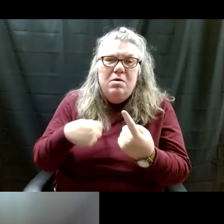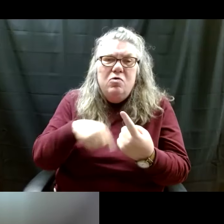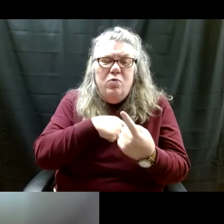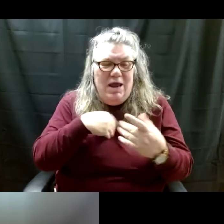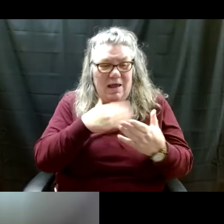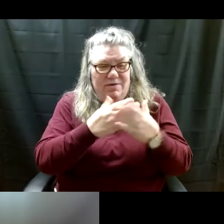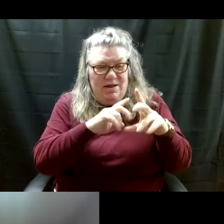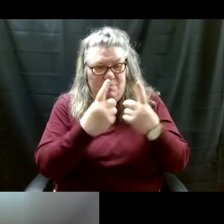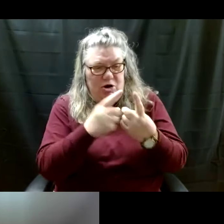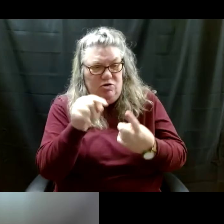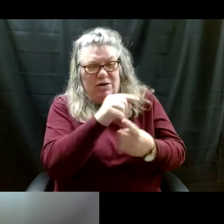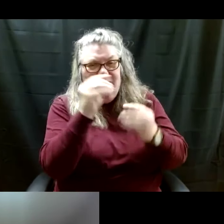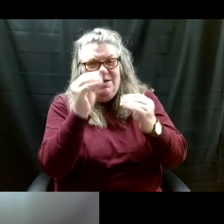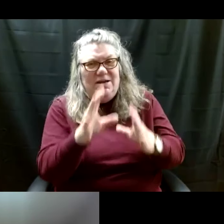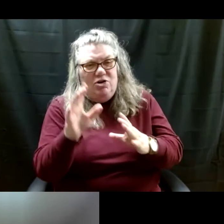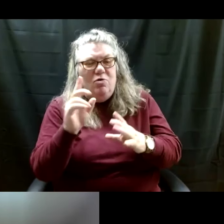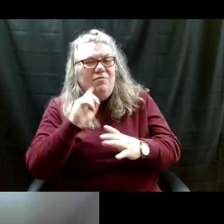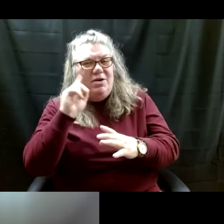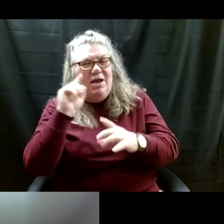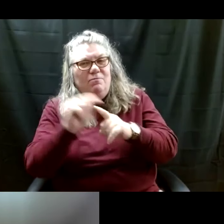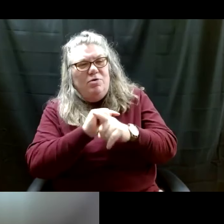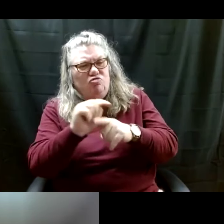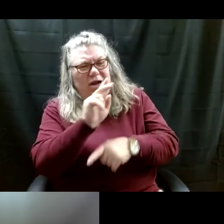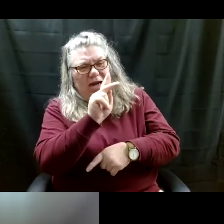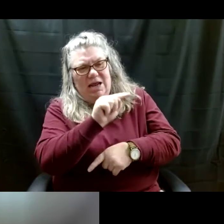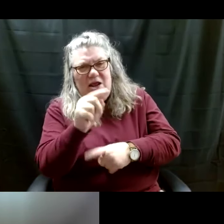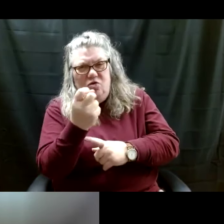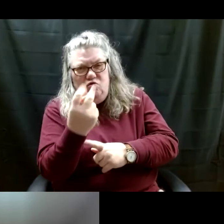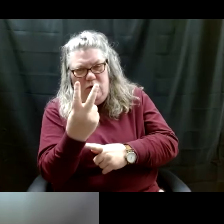who the teacher of the deaf was trained in K through 12.